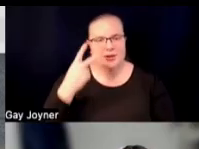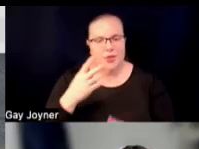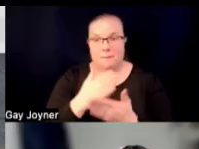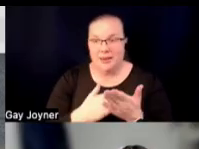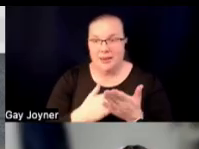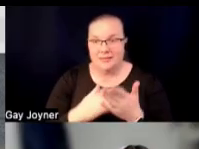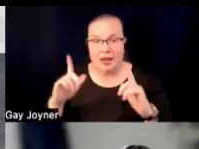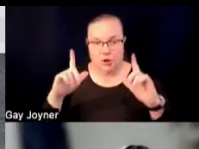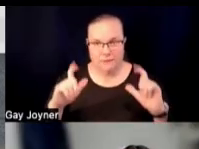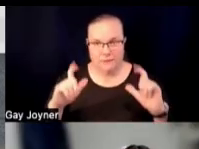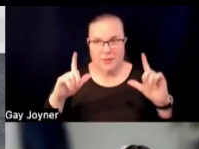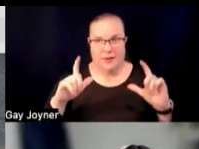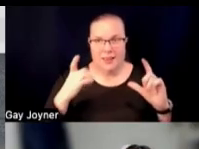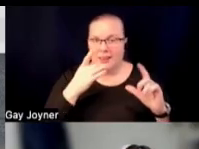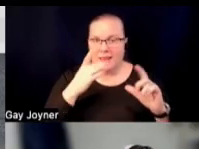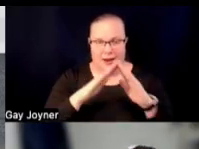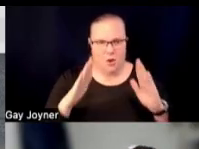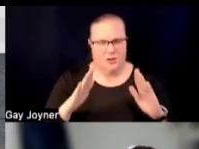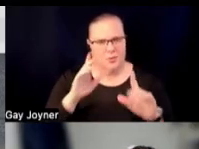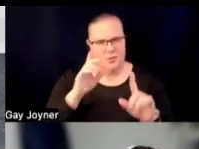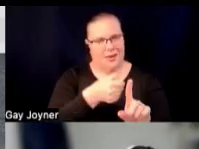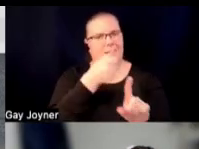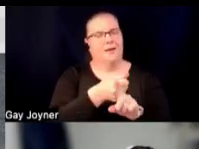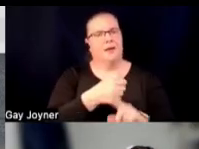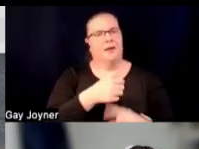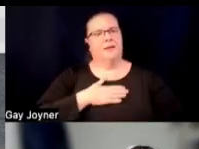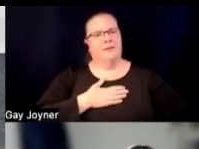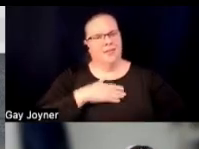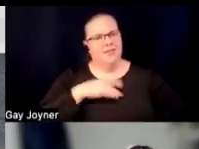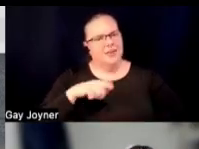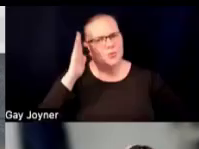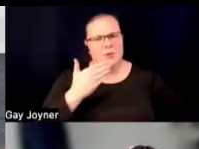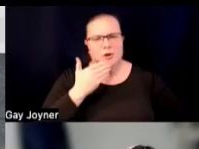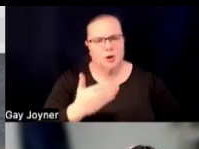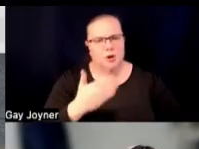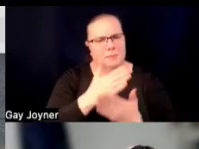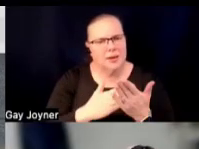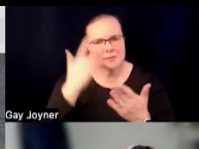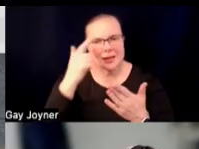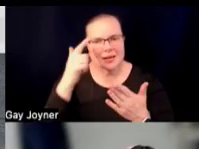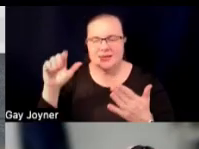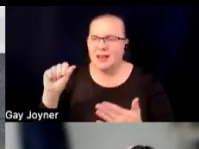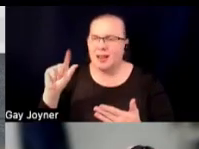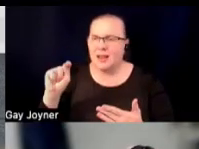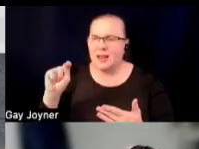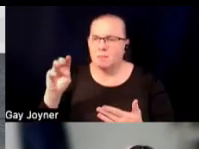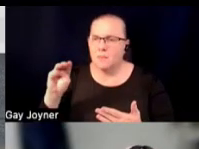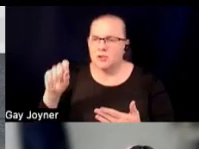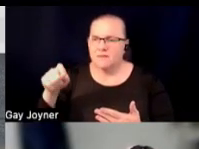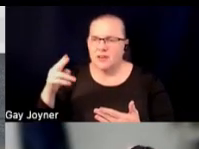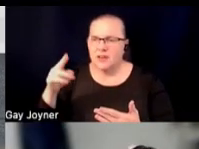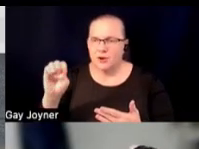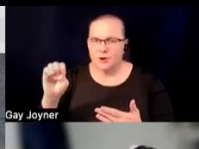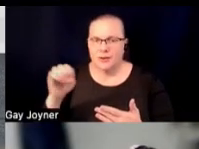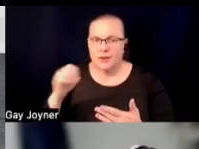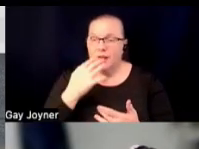the lighthouse and it just hit me. I'm like, this would be a great piece because the atmosphere and the colors